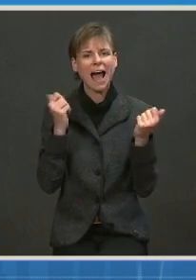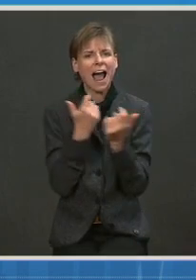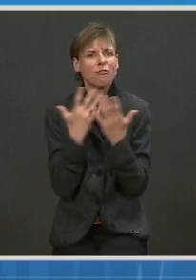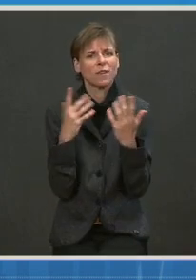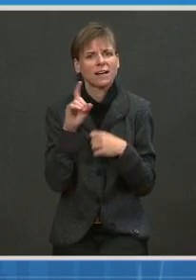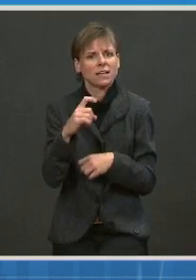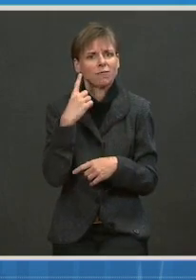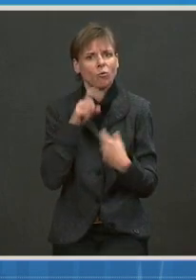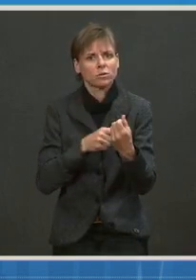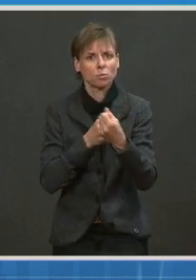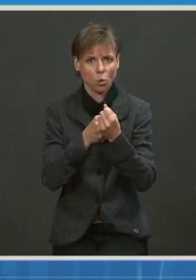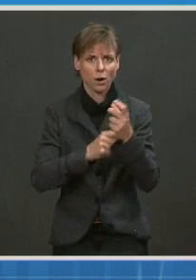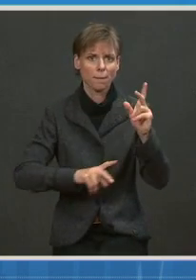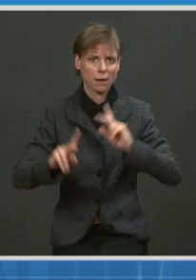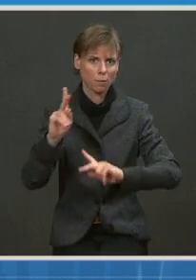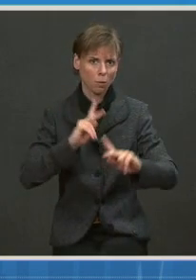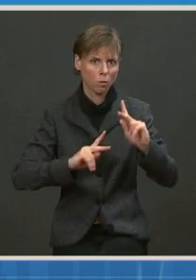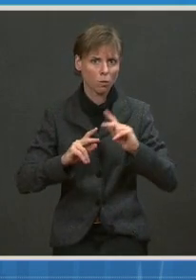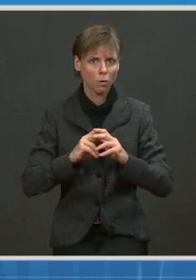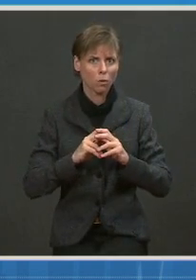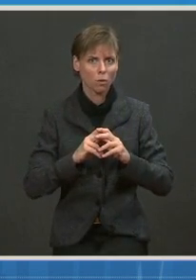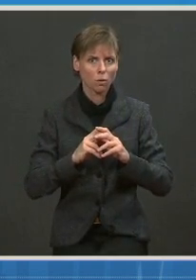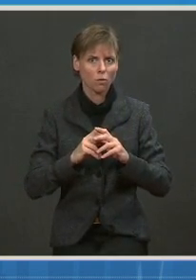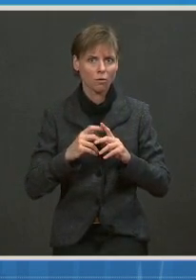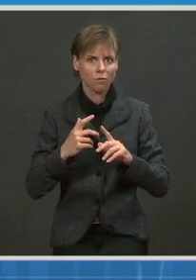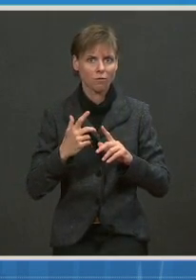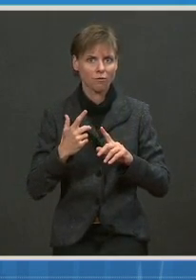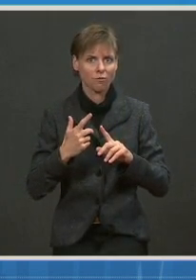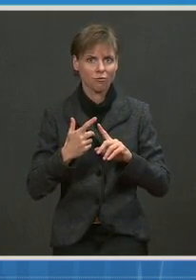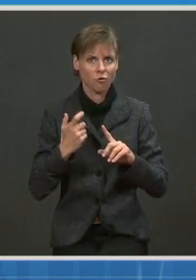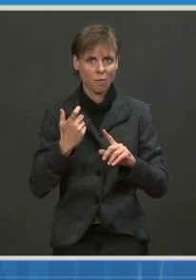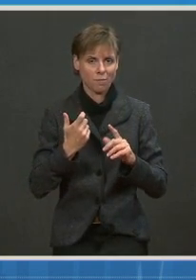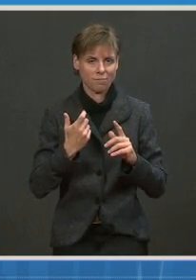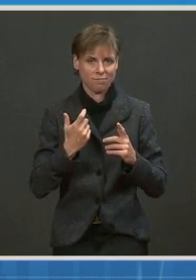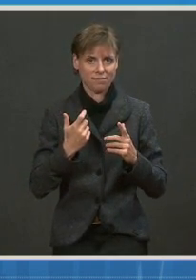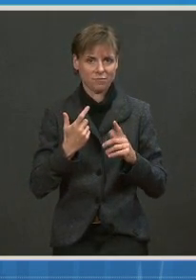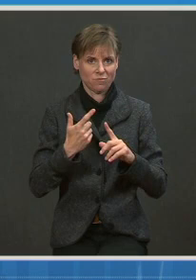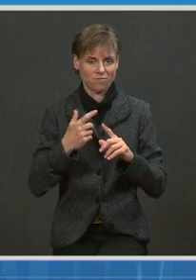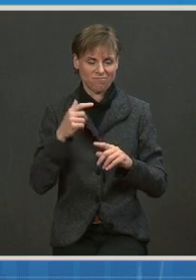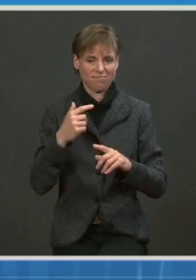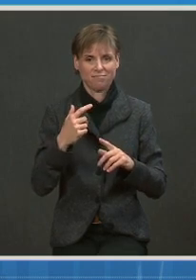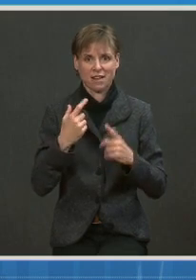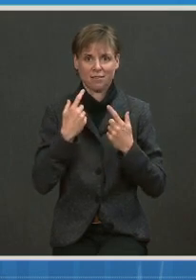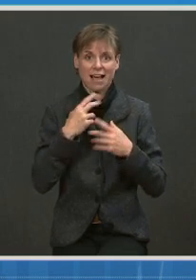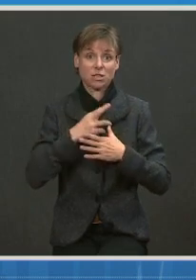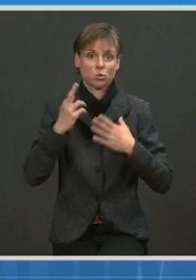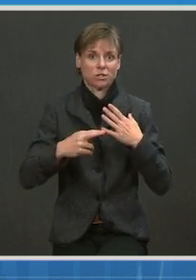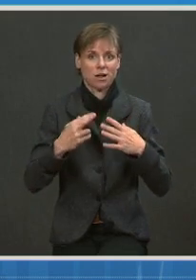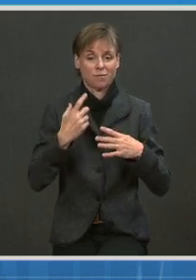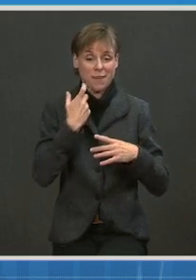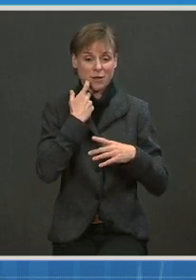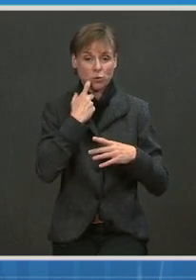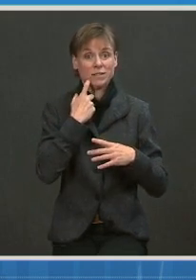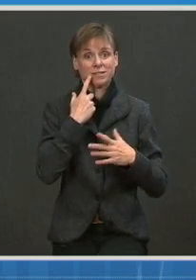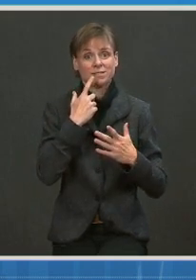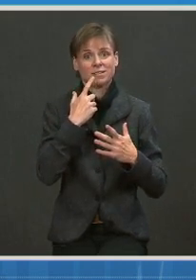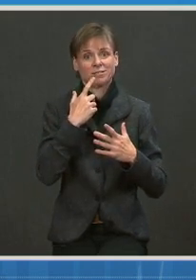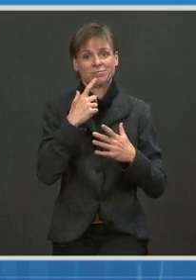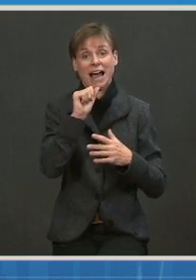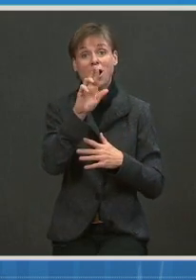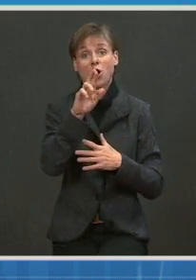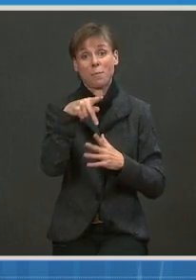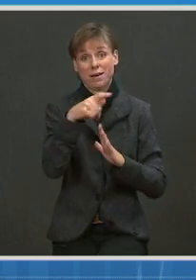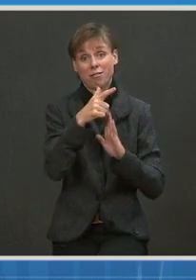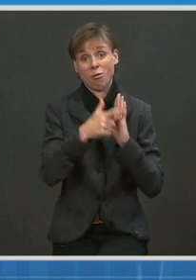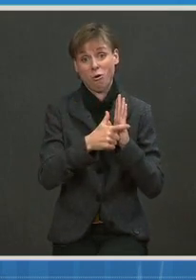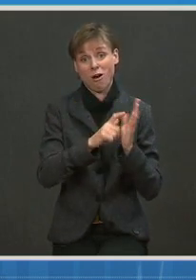the public from the most recent legislation that was passed. So I want to thank everybody at the